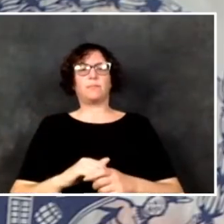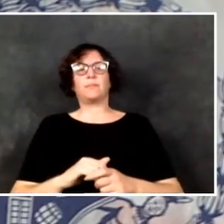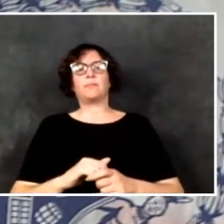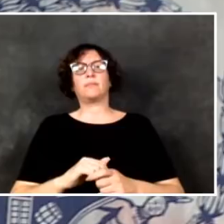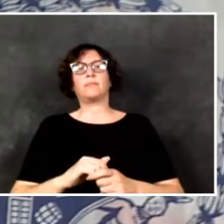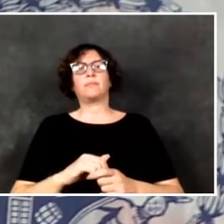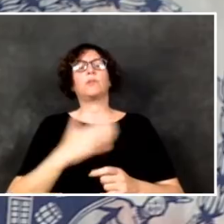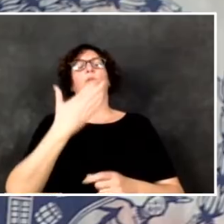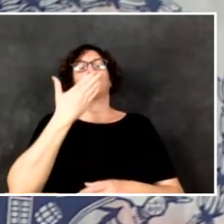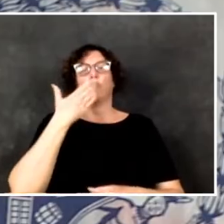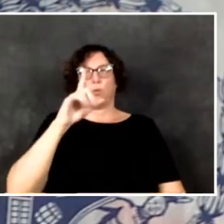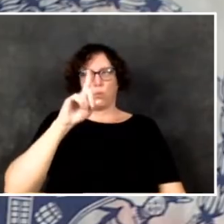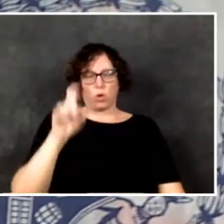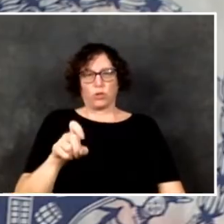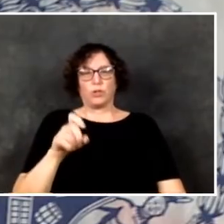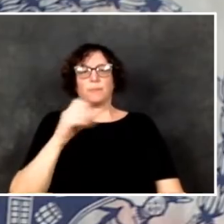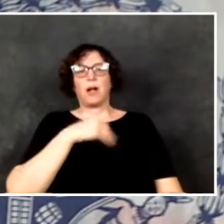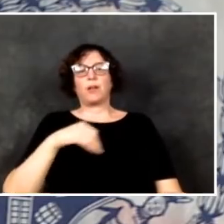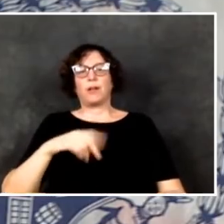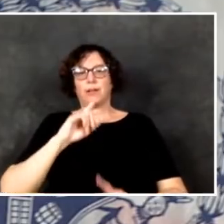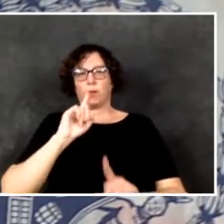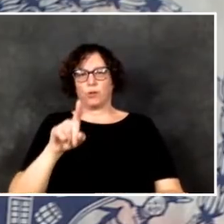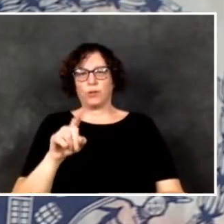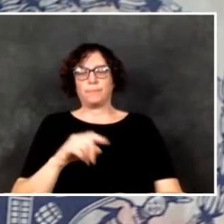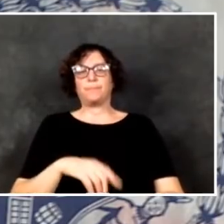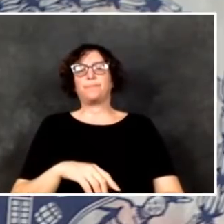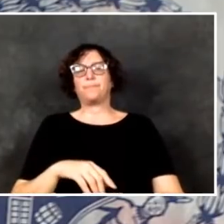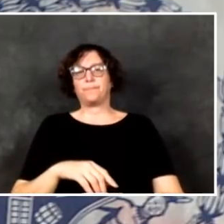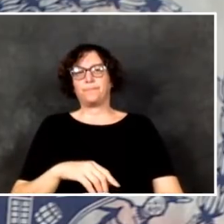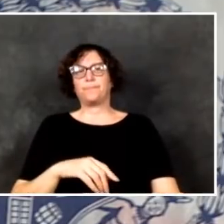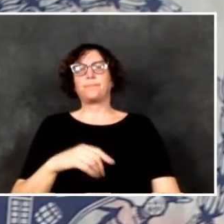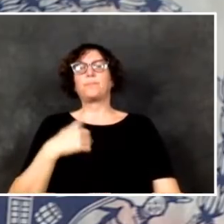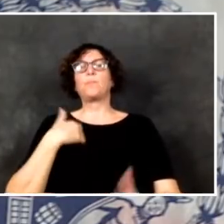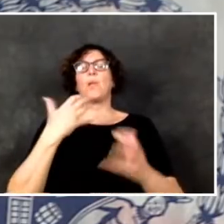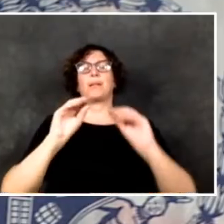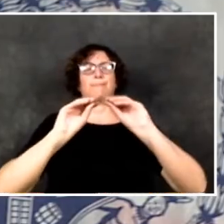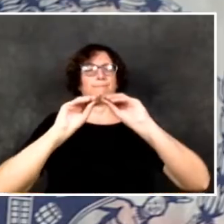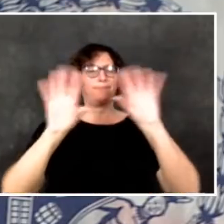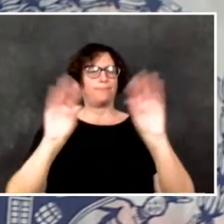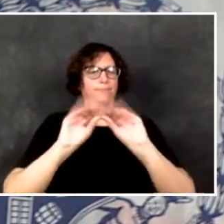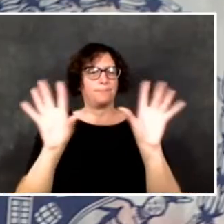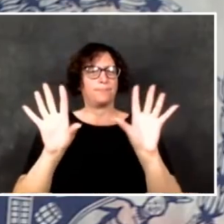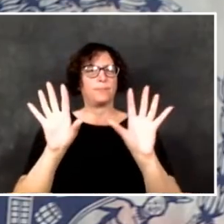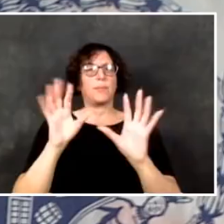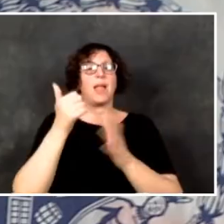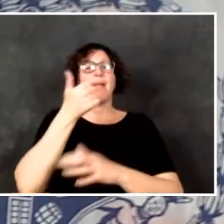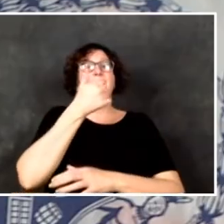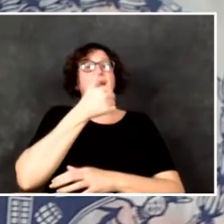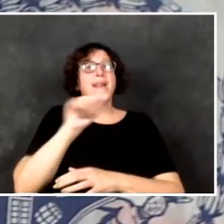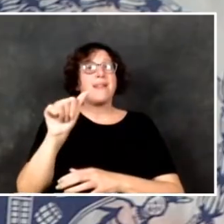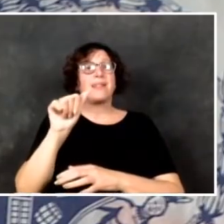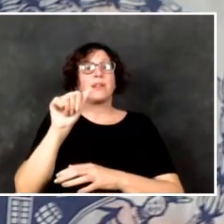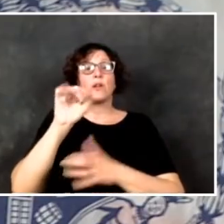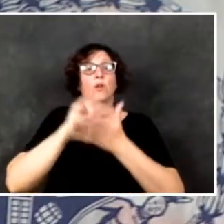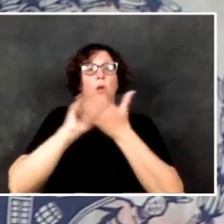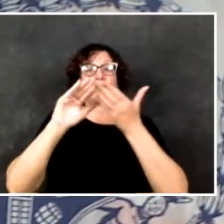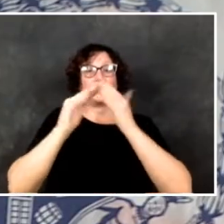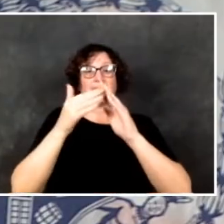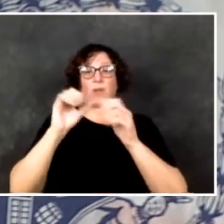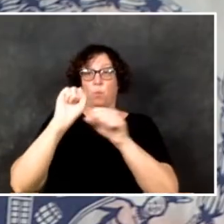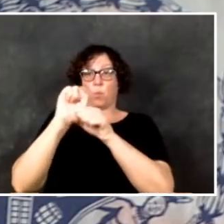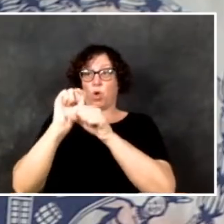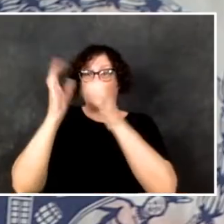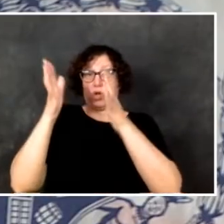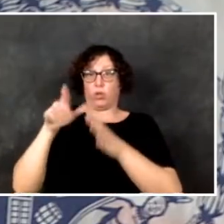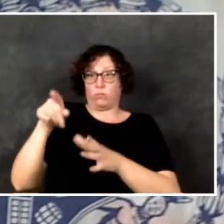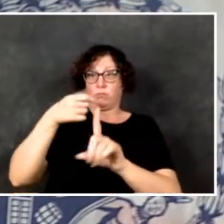me make it clear, any city worker who has underlying conditions